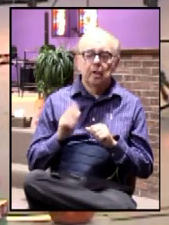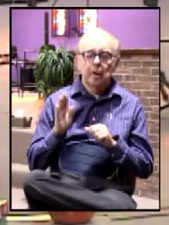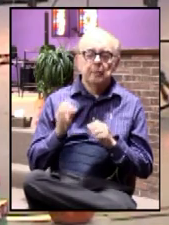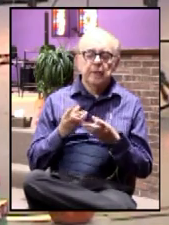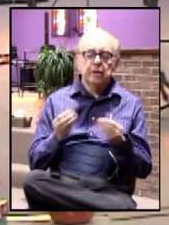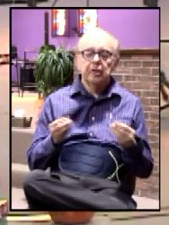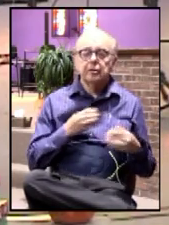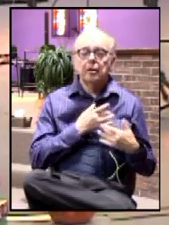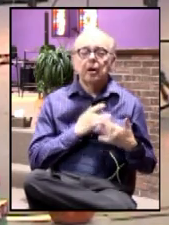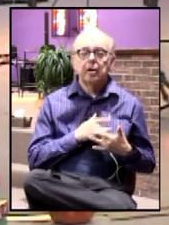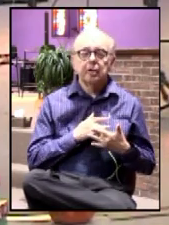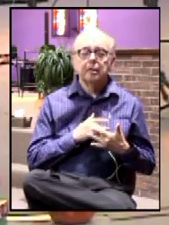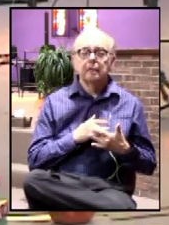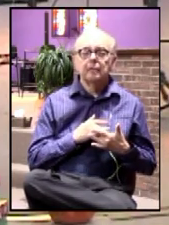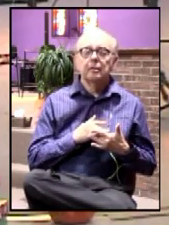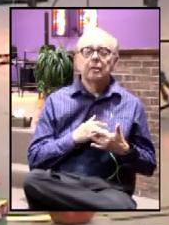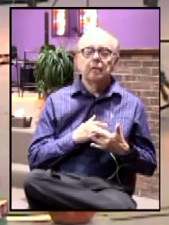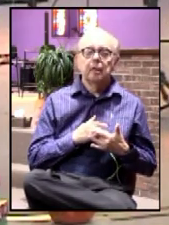Be tenderhearted.